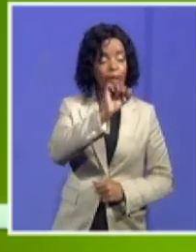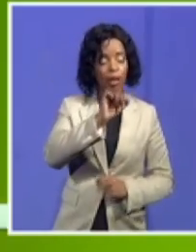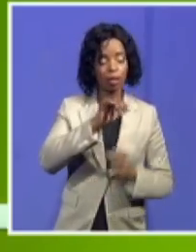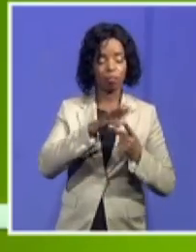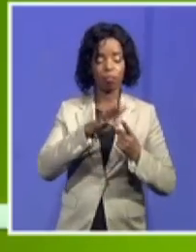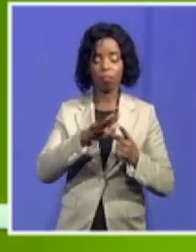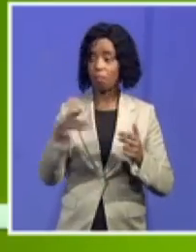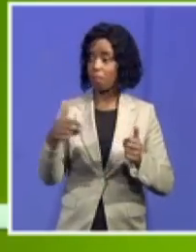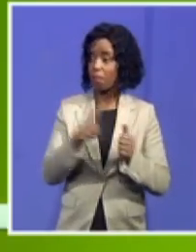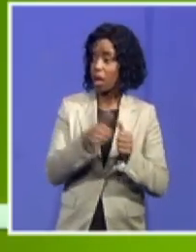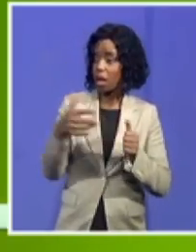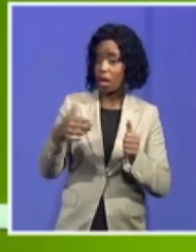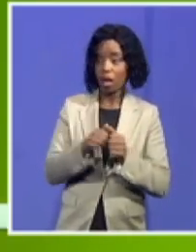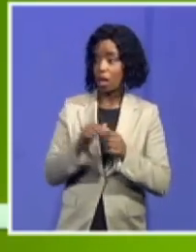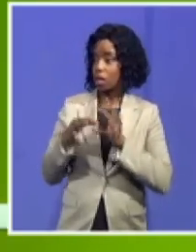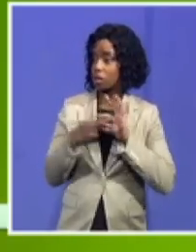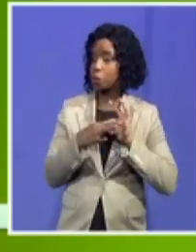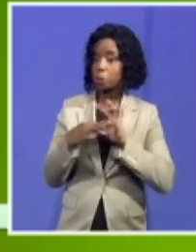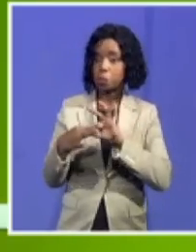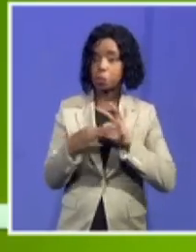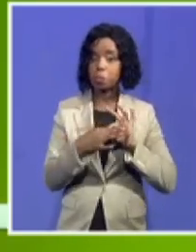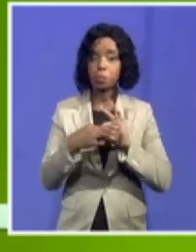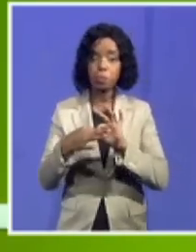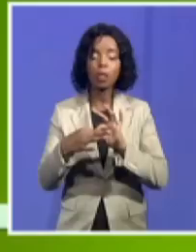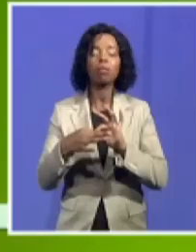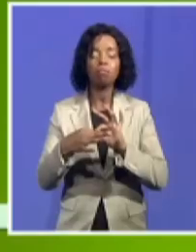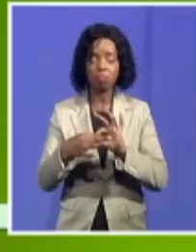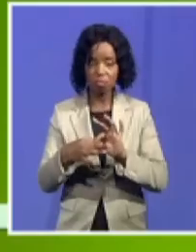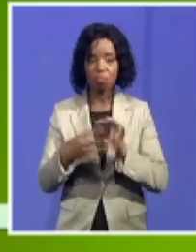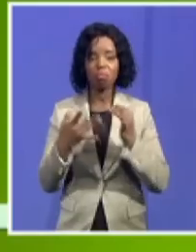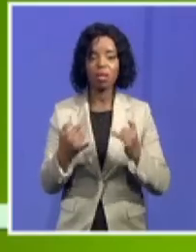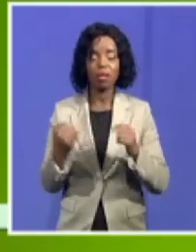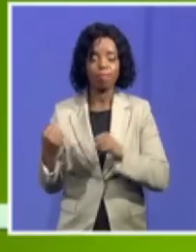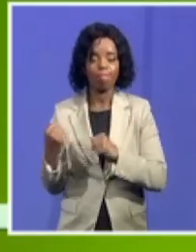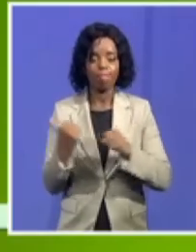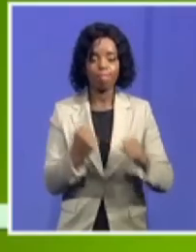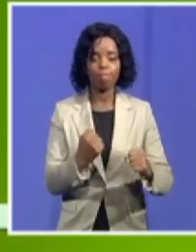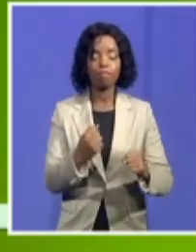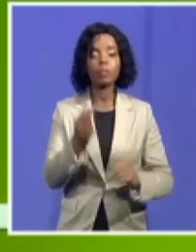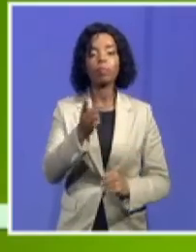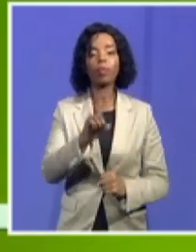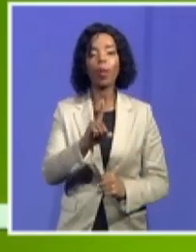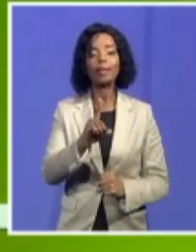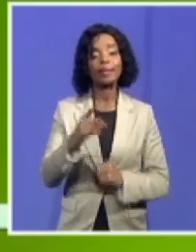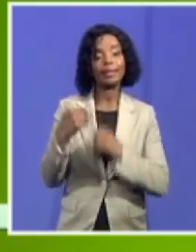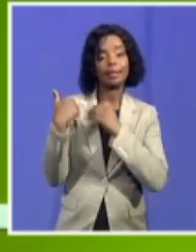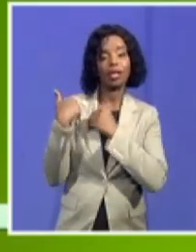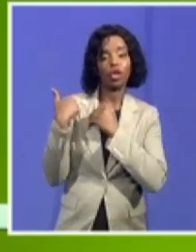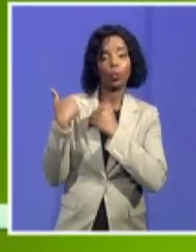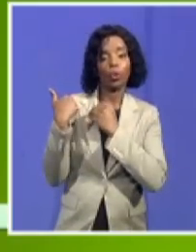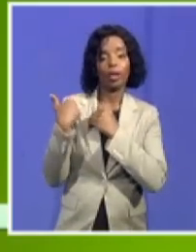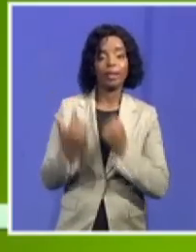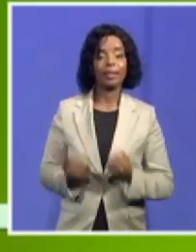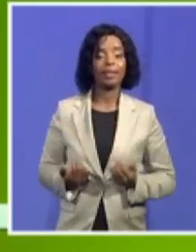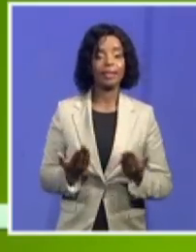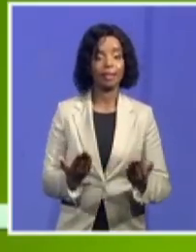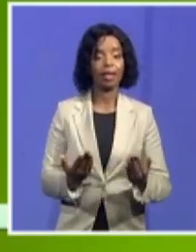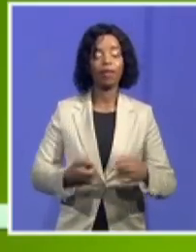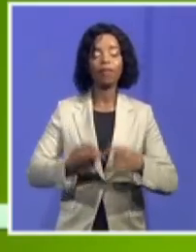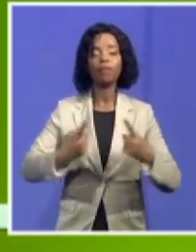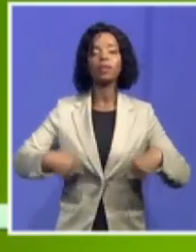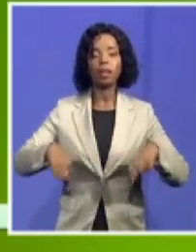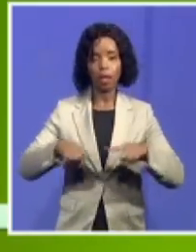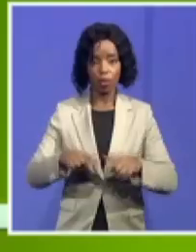are strengthening the capacity of our security services and law enforcement agencies